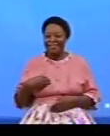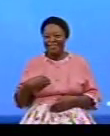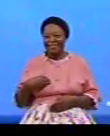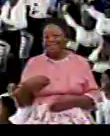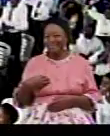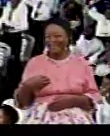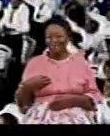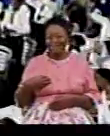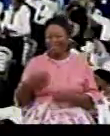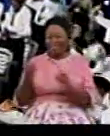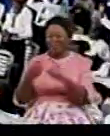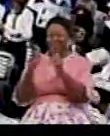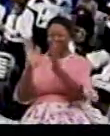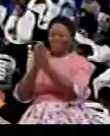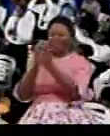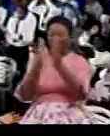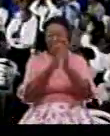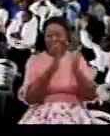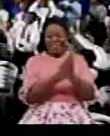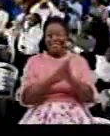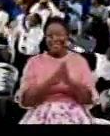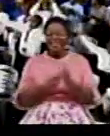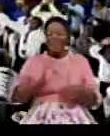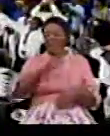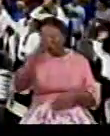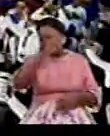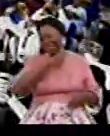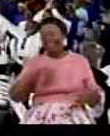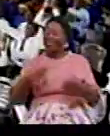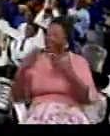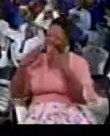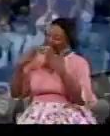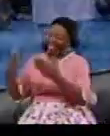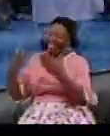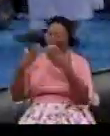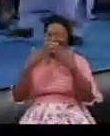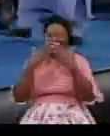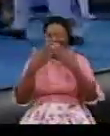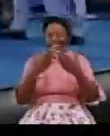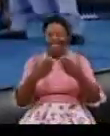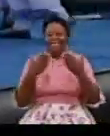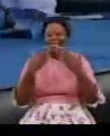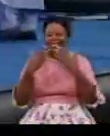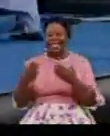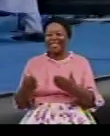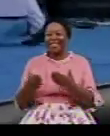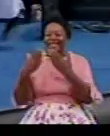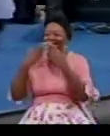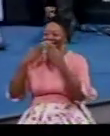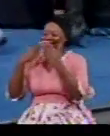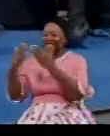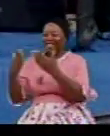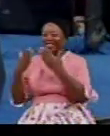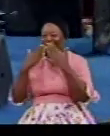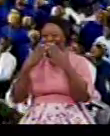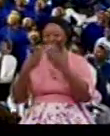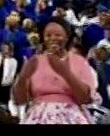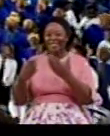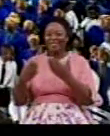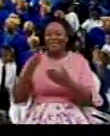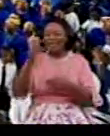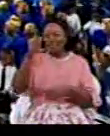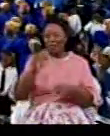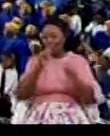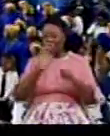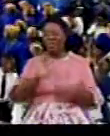habits of the world, the lifestyle of the world, they pervert the soul. Thank and you, today, and you God cannot restore